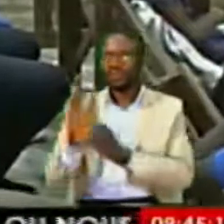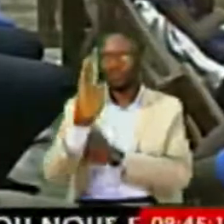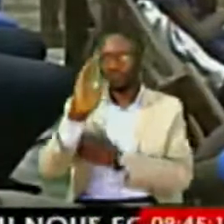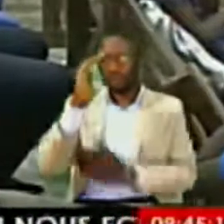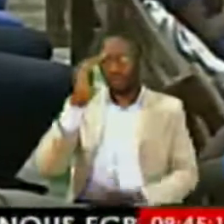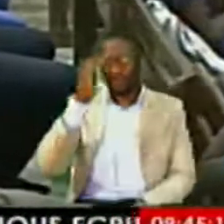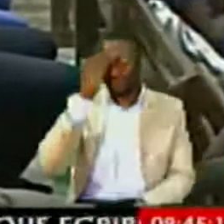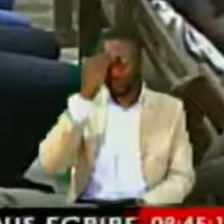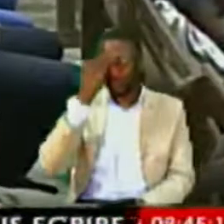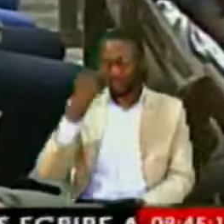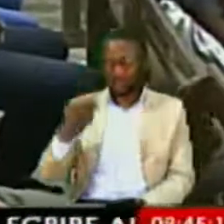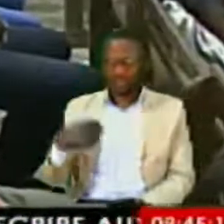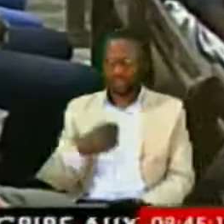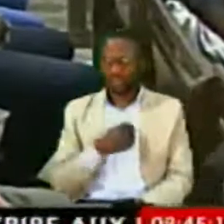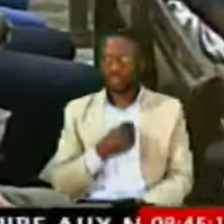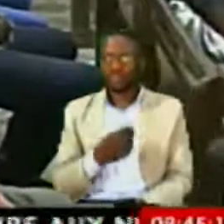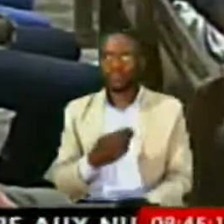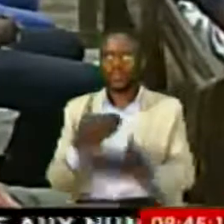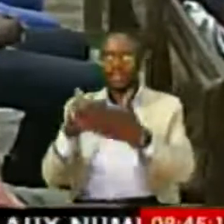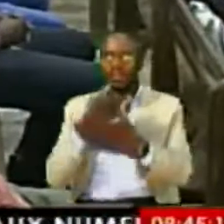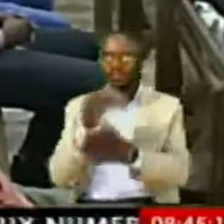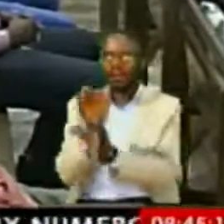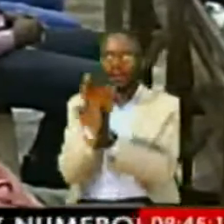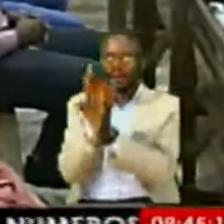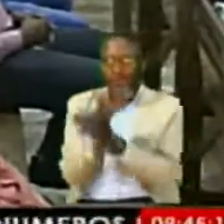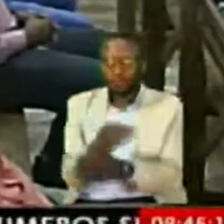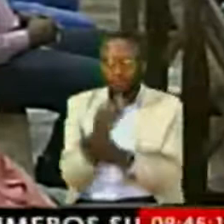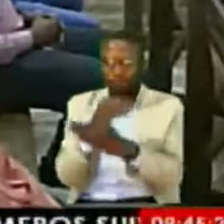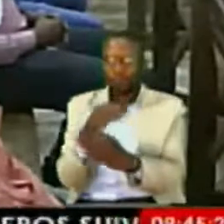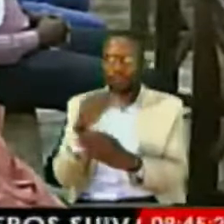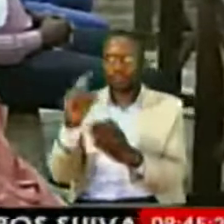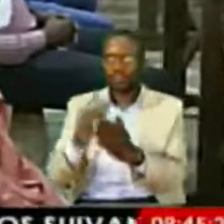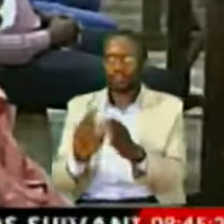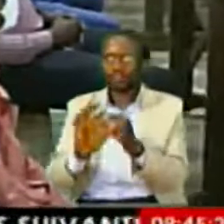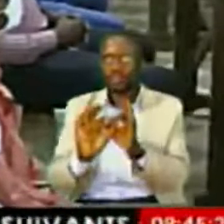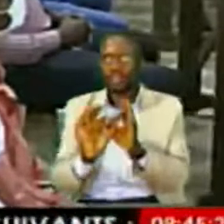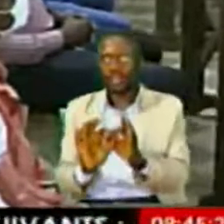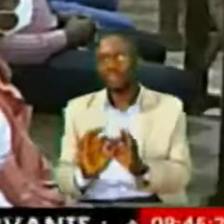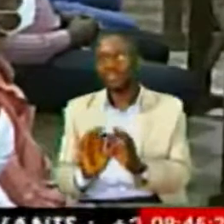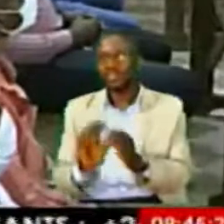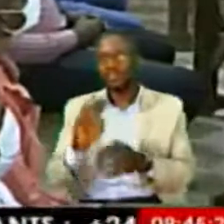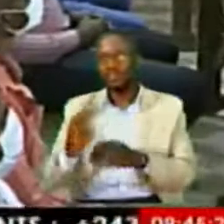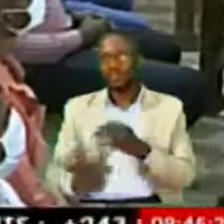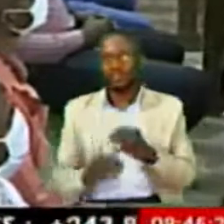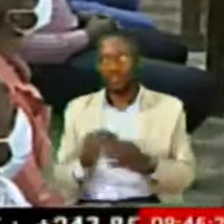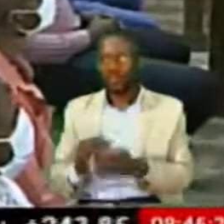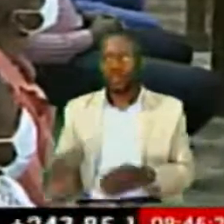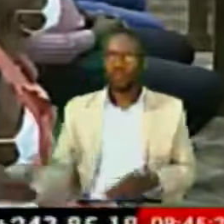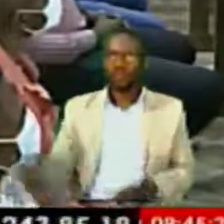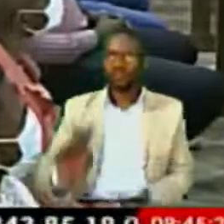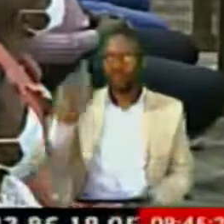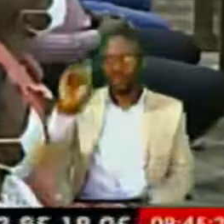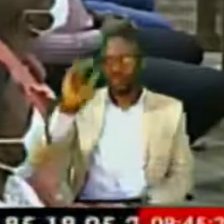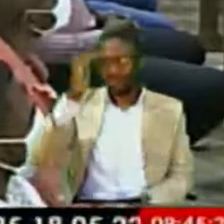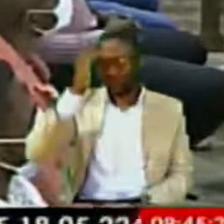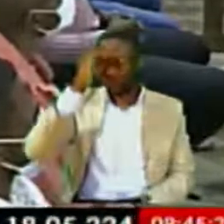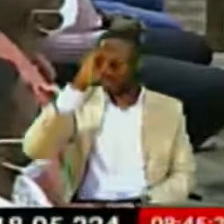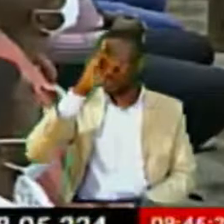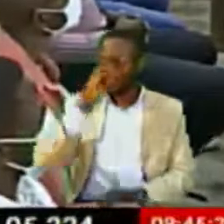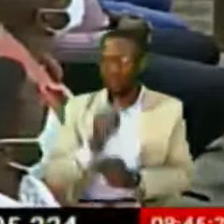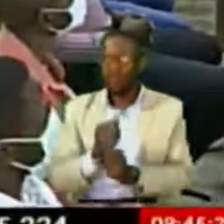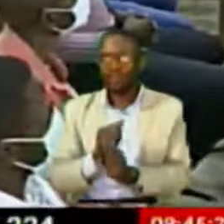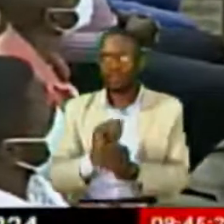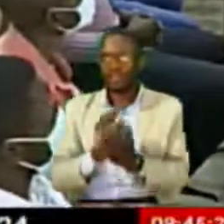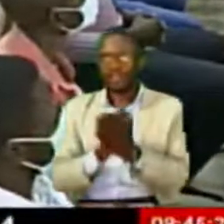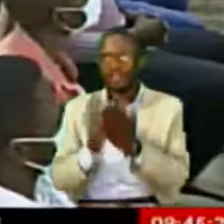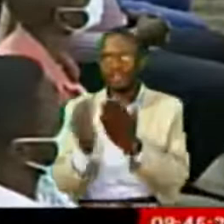God knew us. Dès avant la fondation du monde. Before the foundation of the world. Vous devez croire cela. You need to believe so.